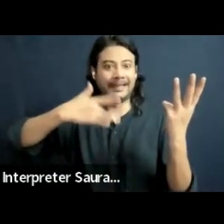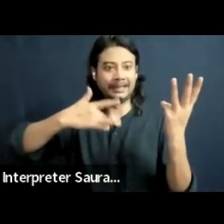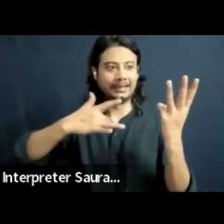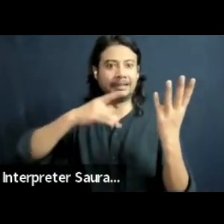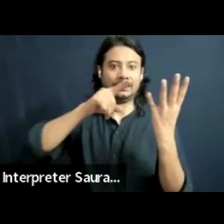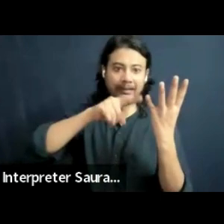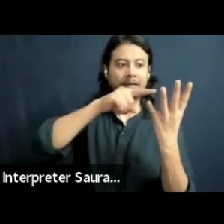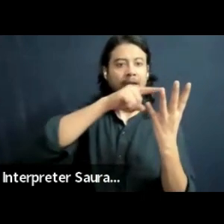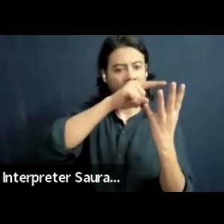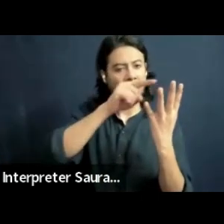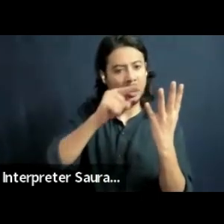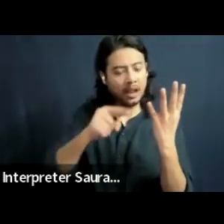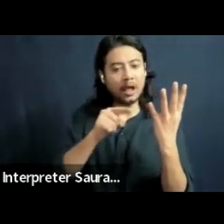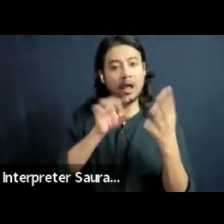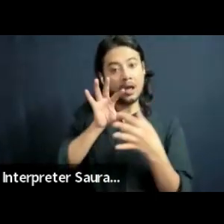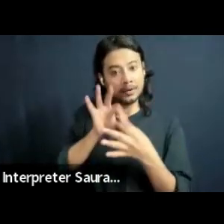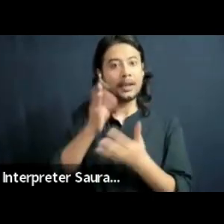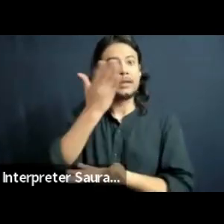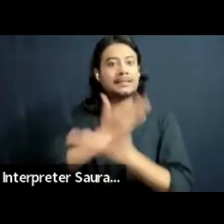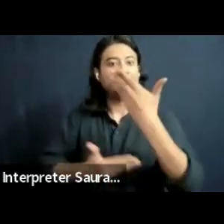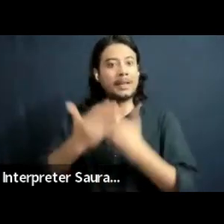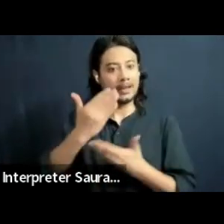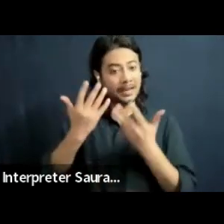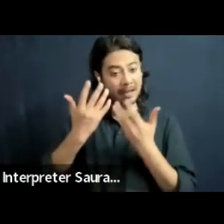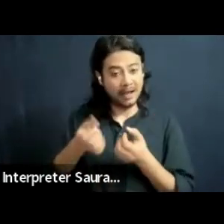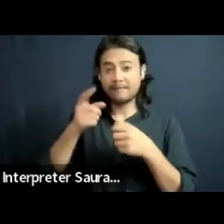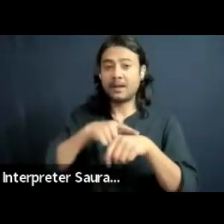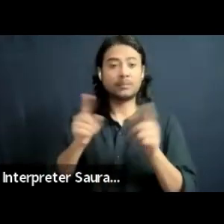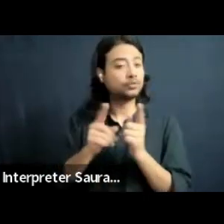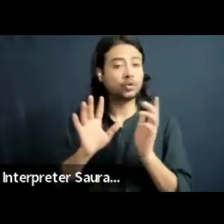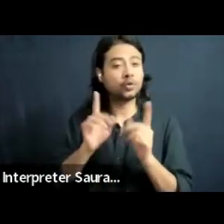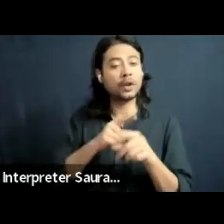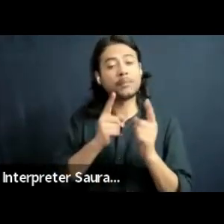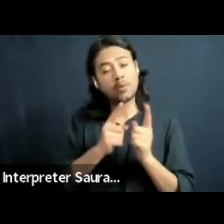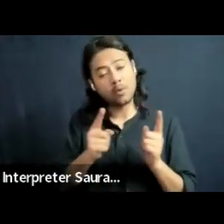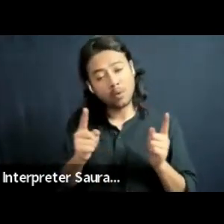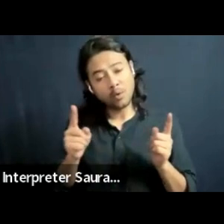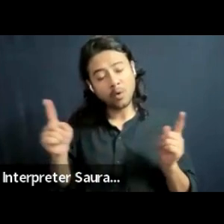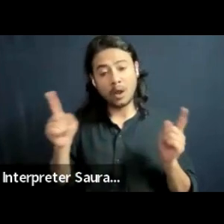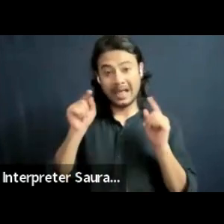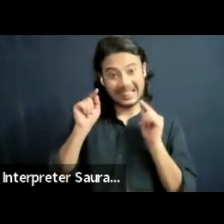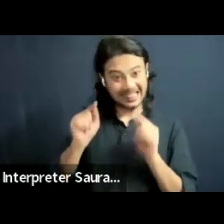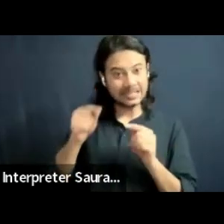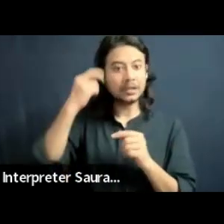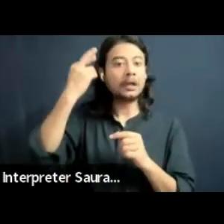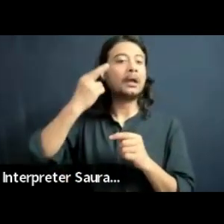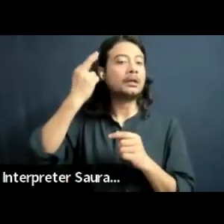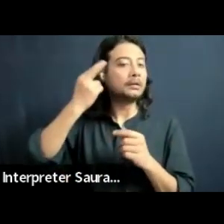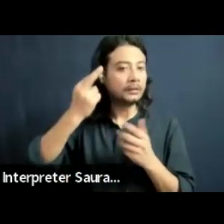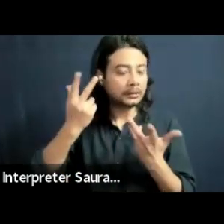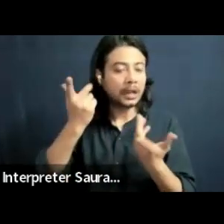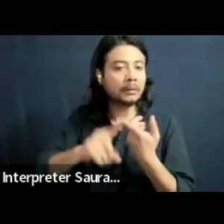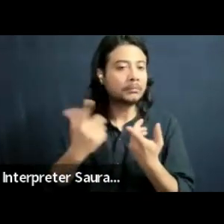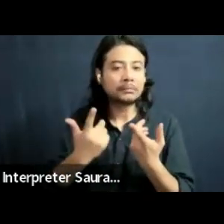their full and effective participation in society on an equal basis with others. So important